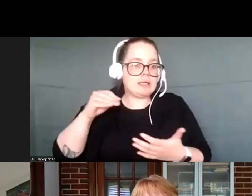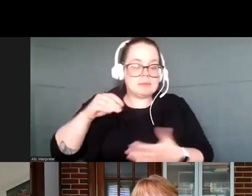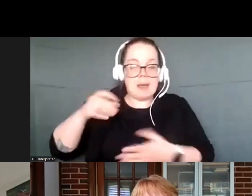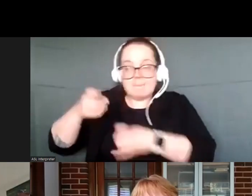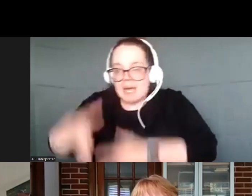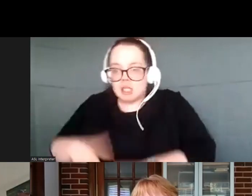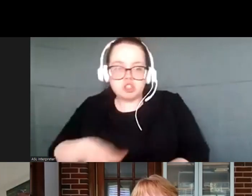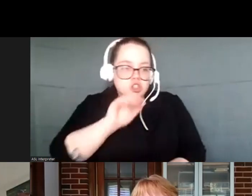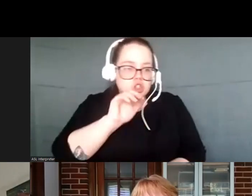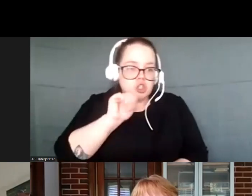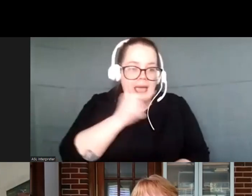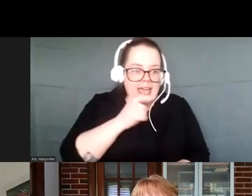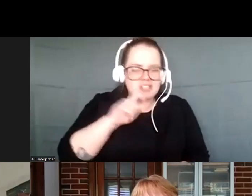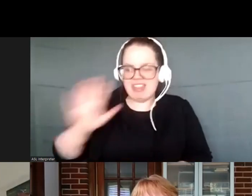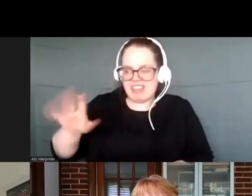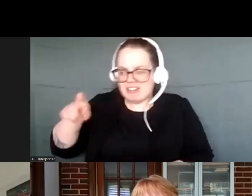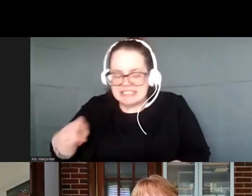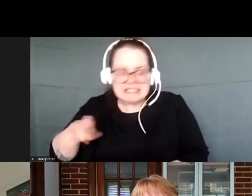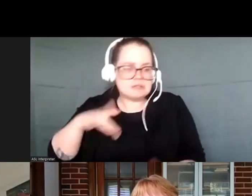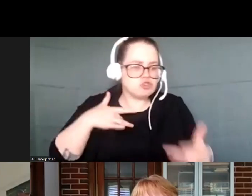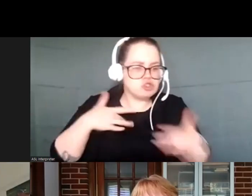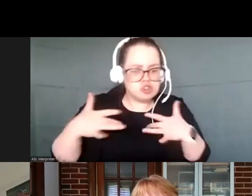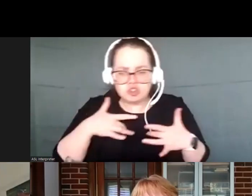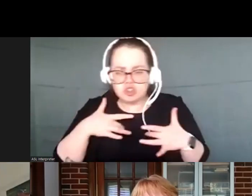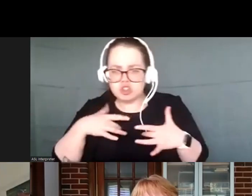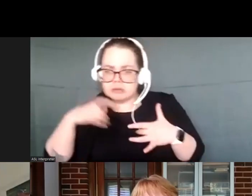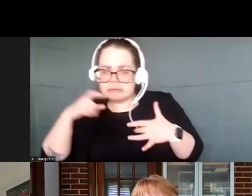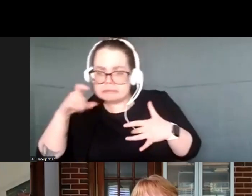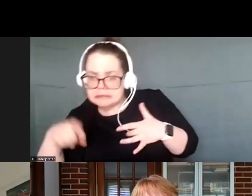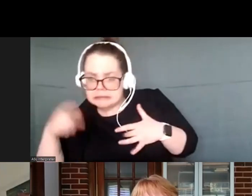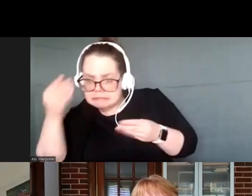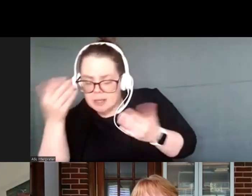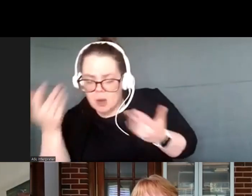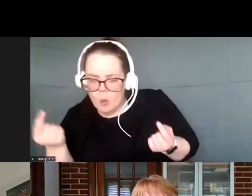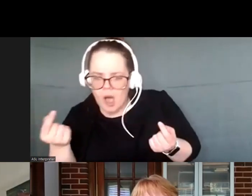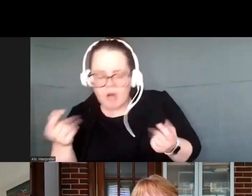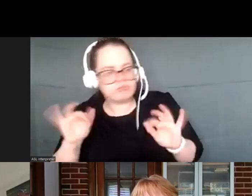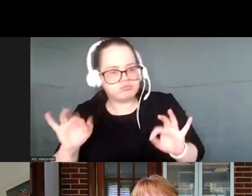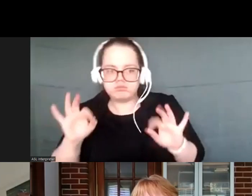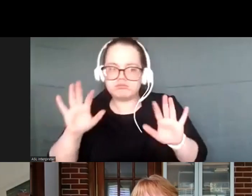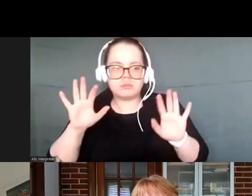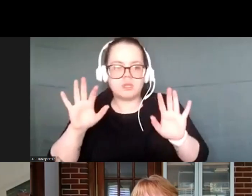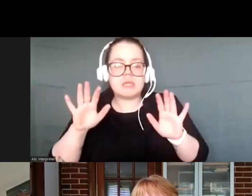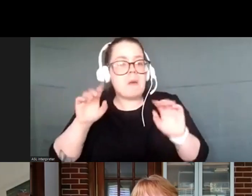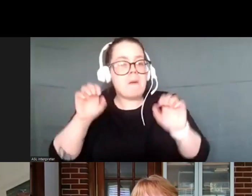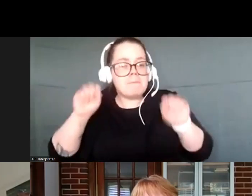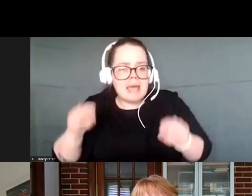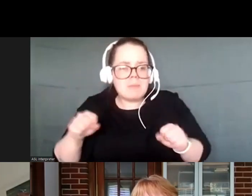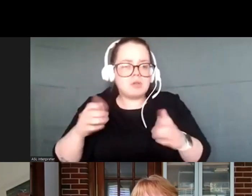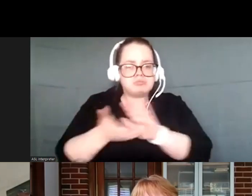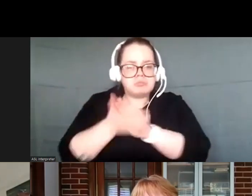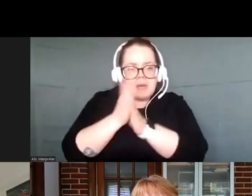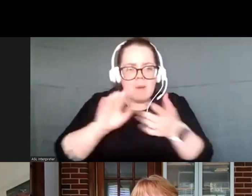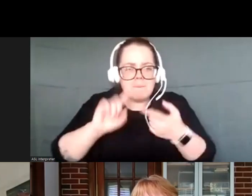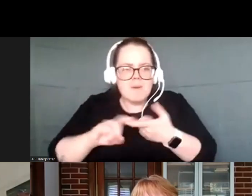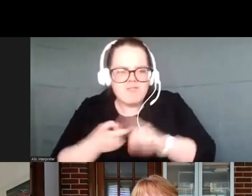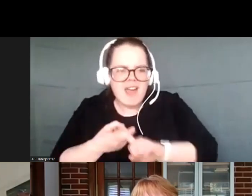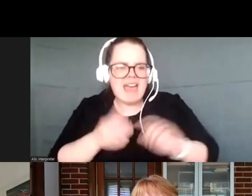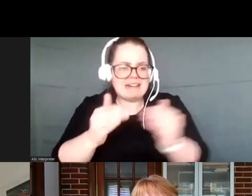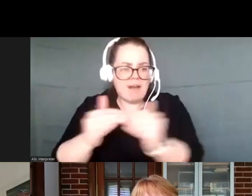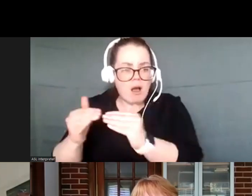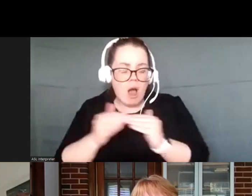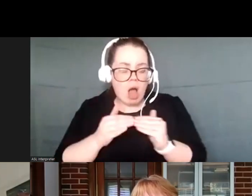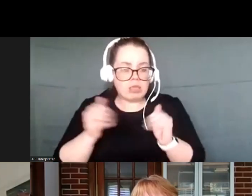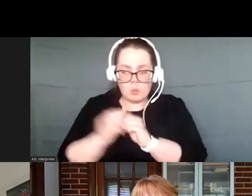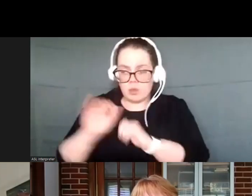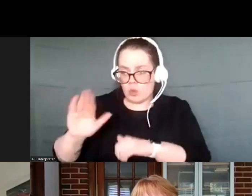dealing with in the marketplace. So it's like to understand that more, to empathize with them, to be able to be a friend and a colleague. Man, a